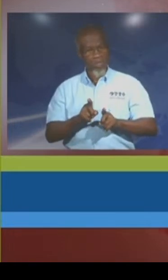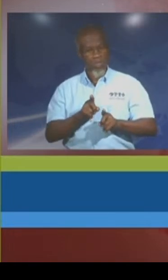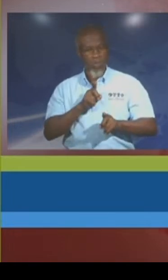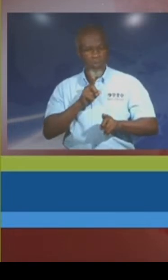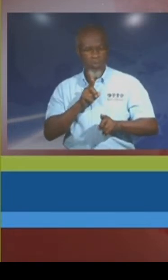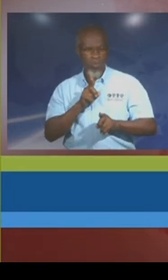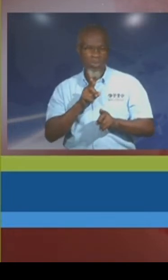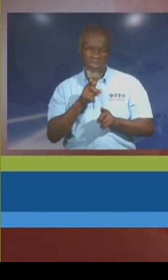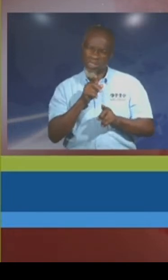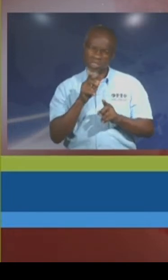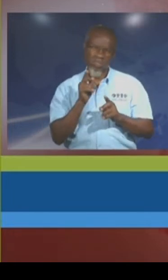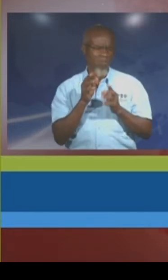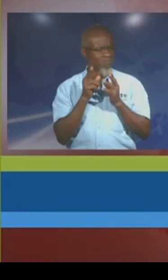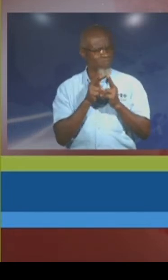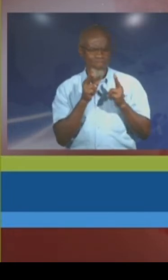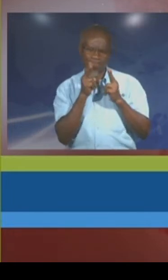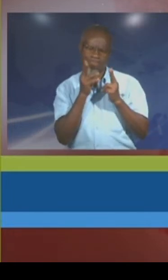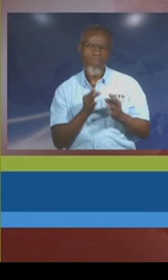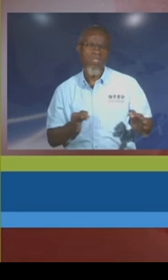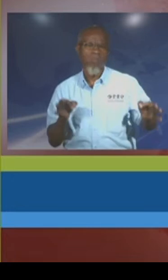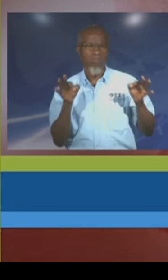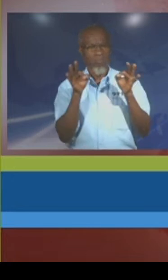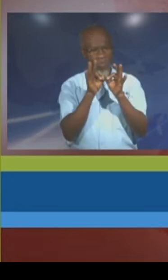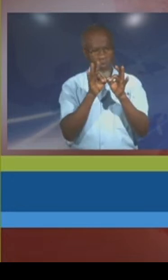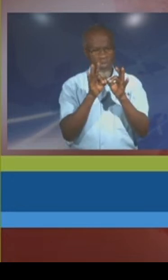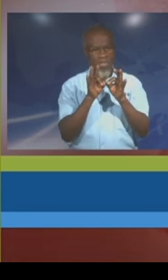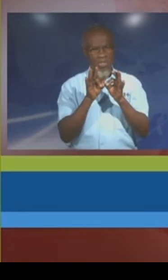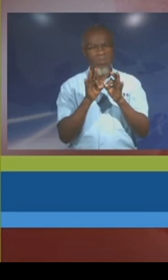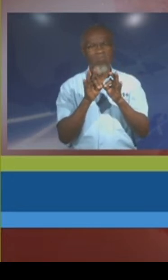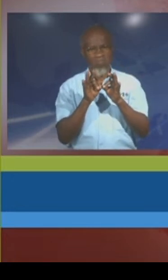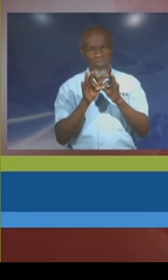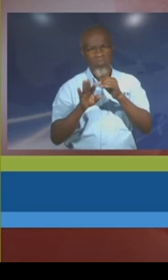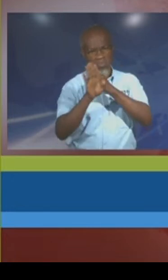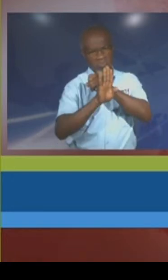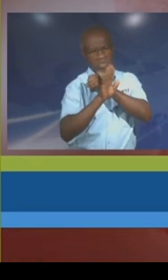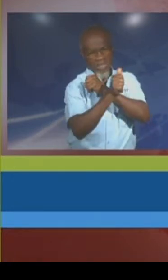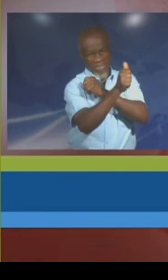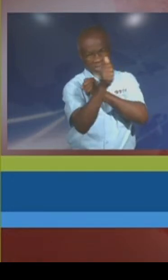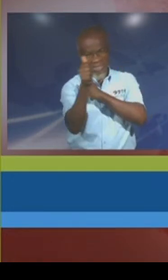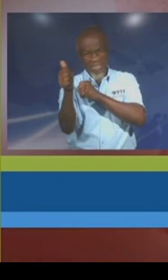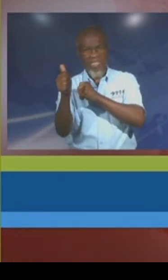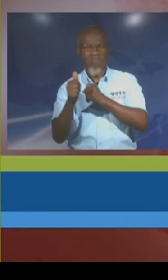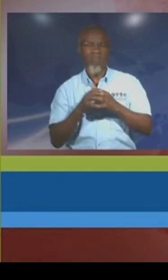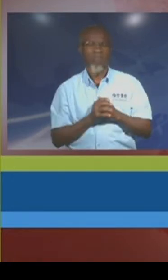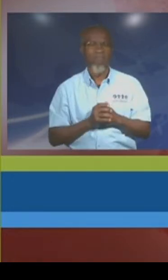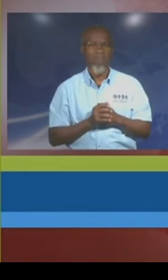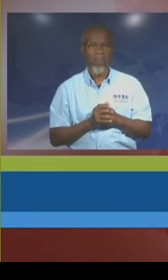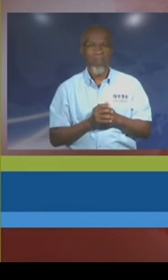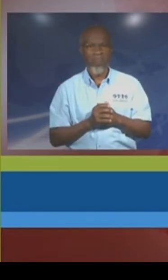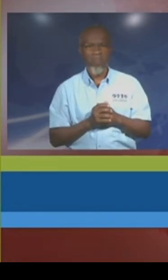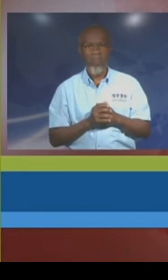an important public health tool in the management of COVID-19. Next step. Next slide, please.